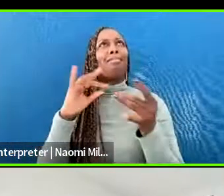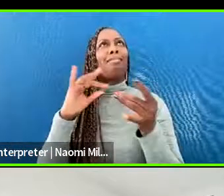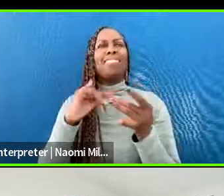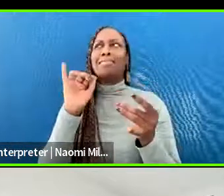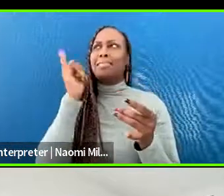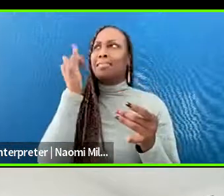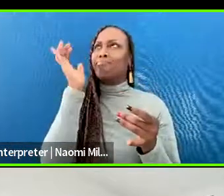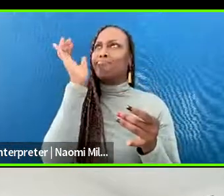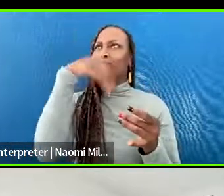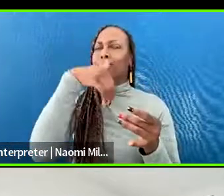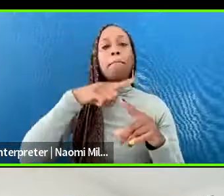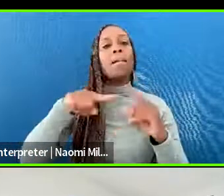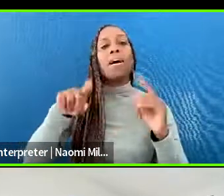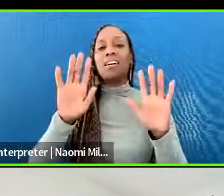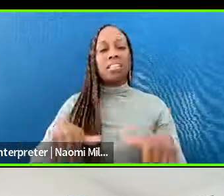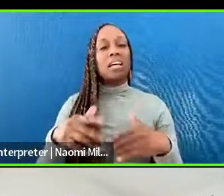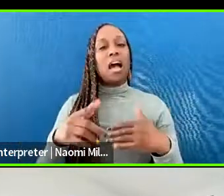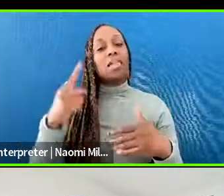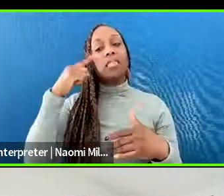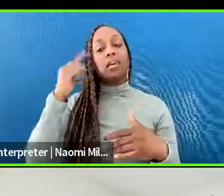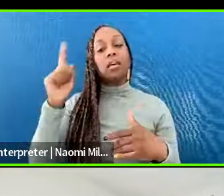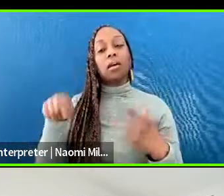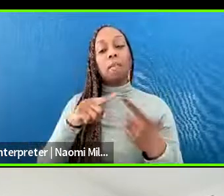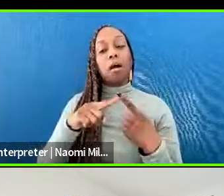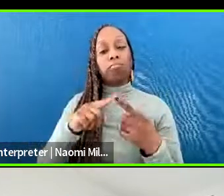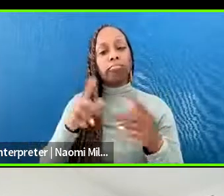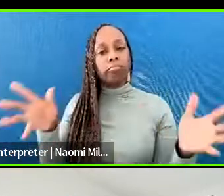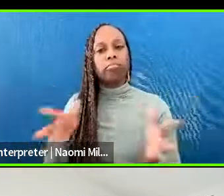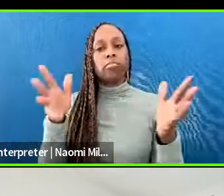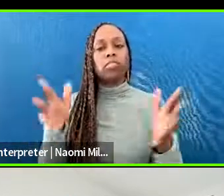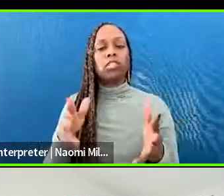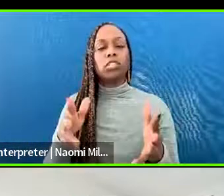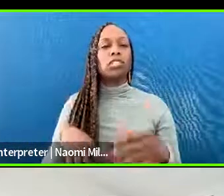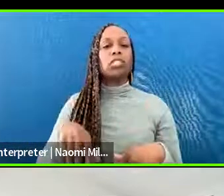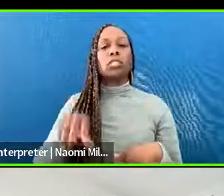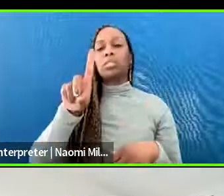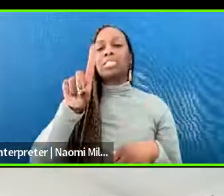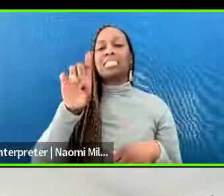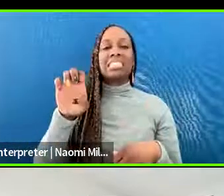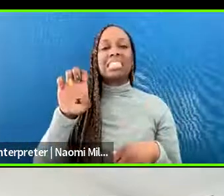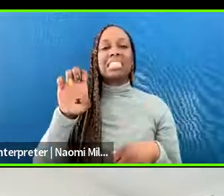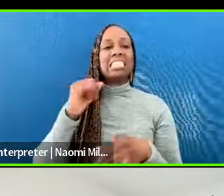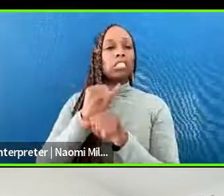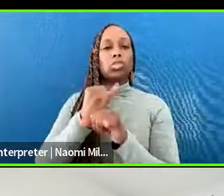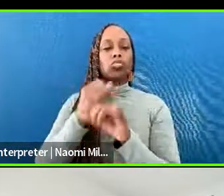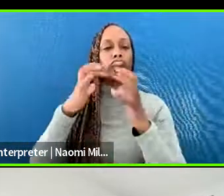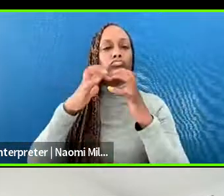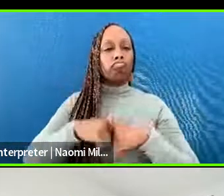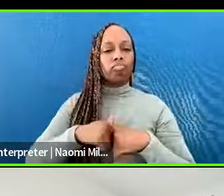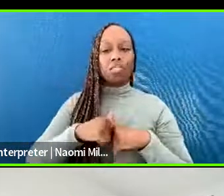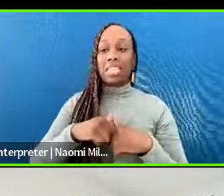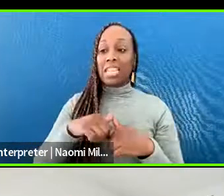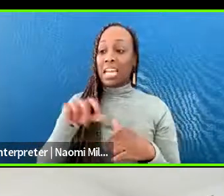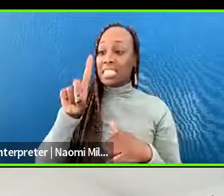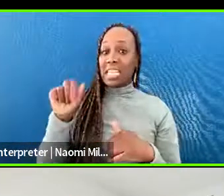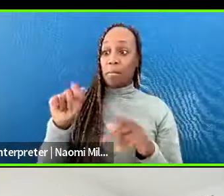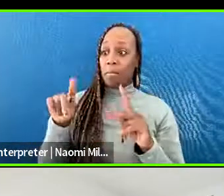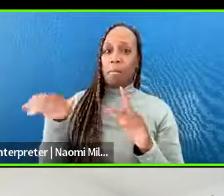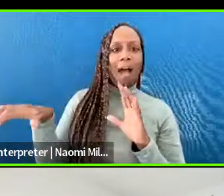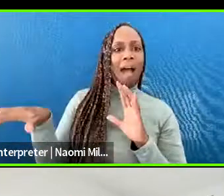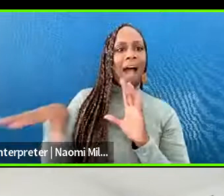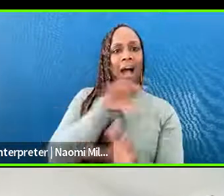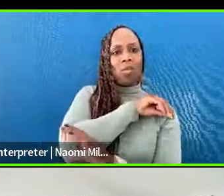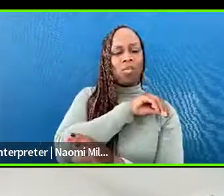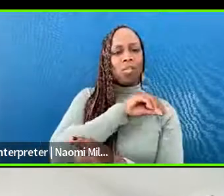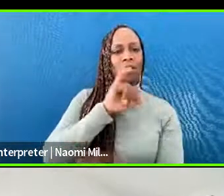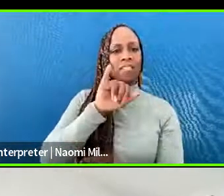I think about the push for a deinstitutionalization, right? And to get disabled folks out of institutions. And I